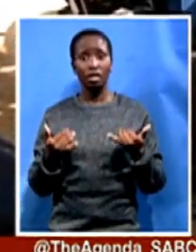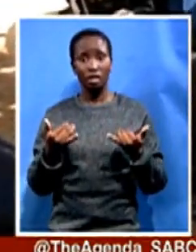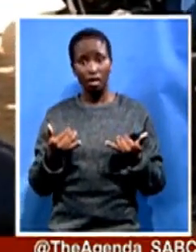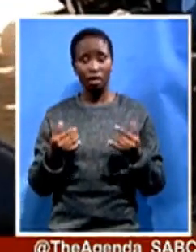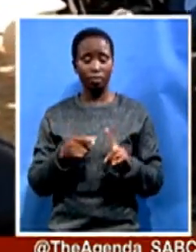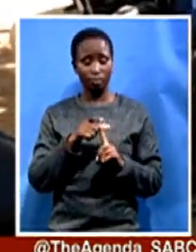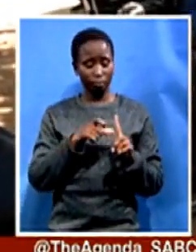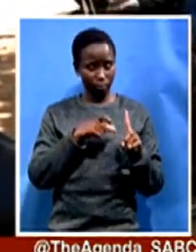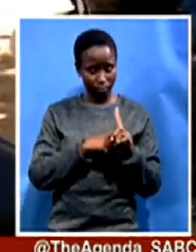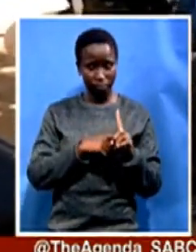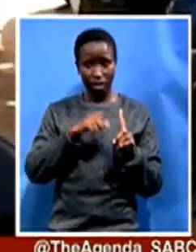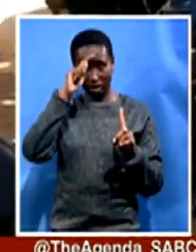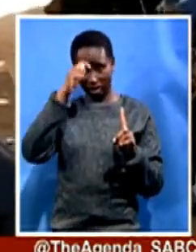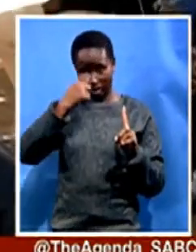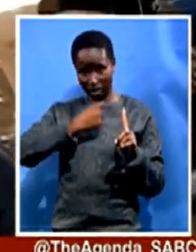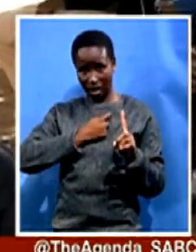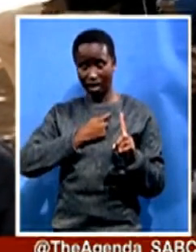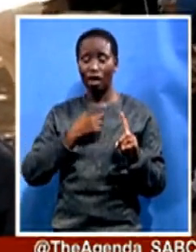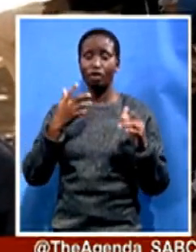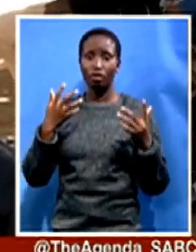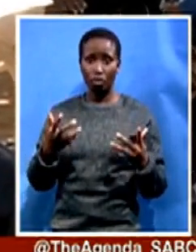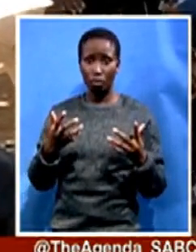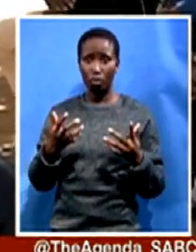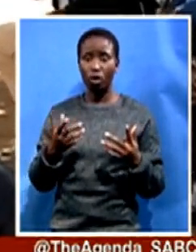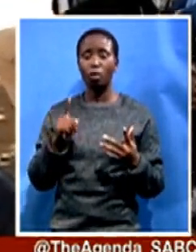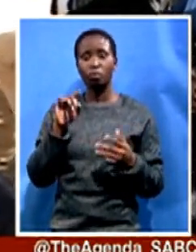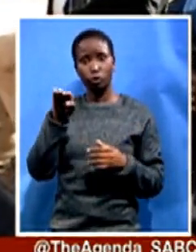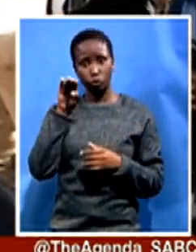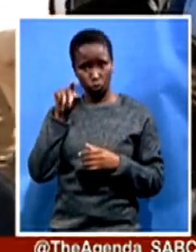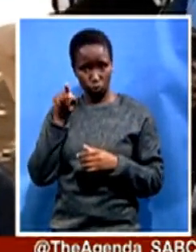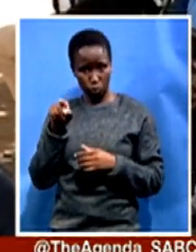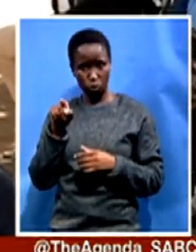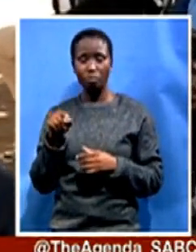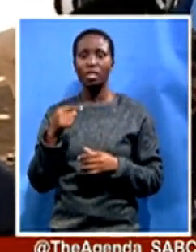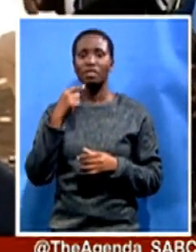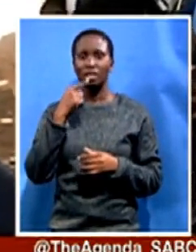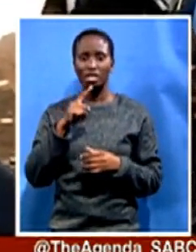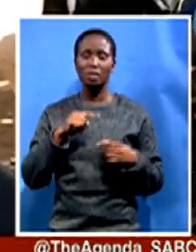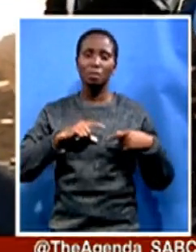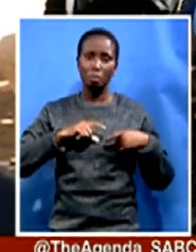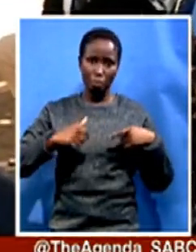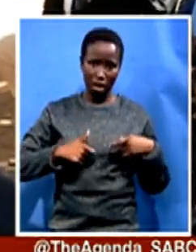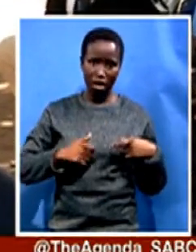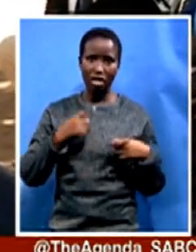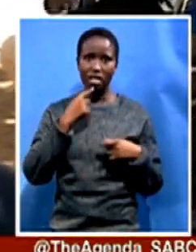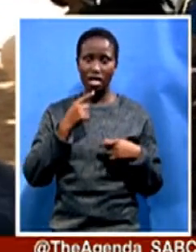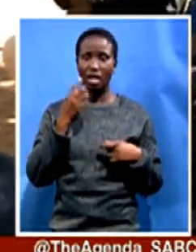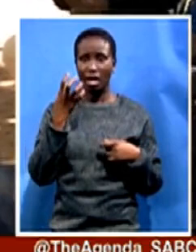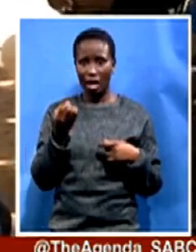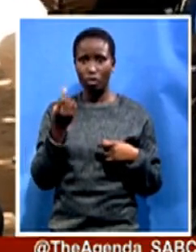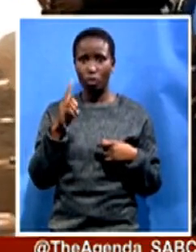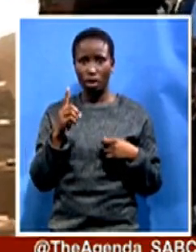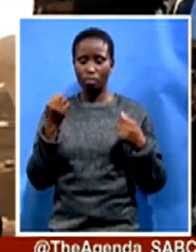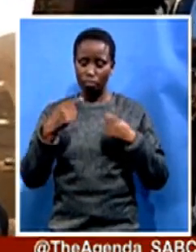of AmaZulu, was at pains yesterday to condemn what he called parallel structures and parallel meetings being